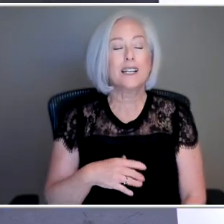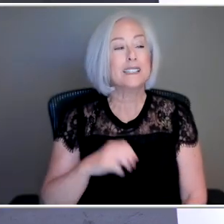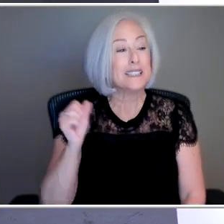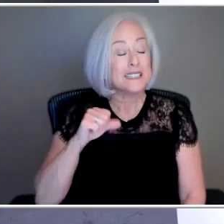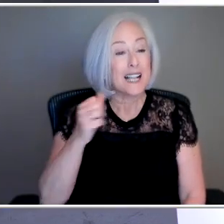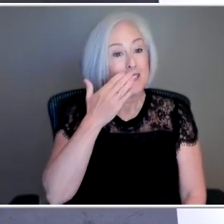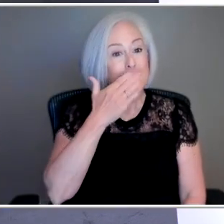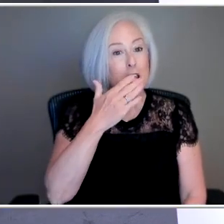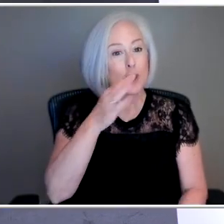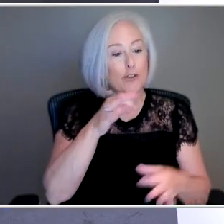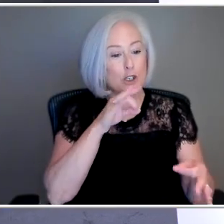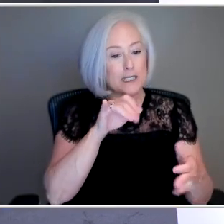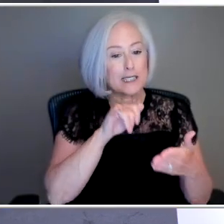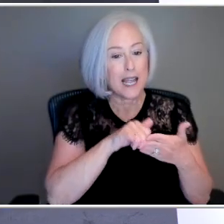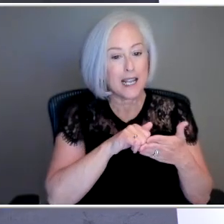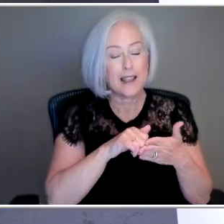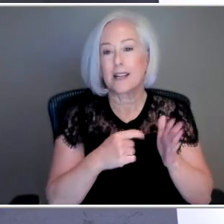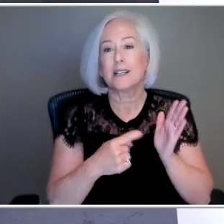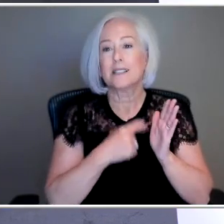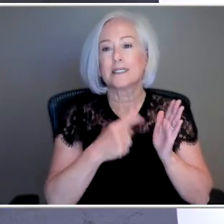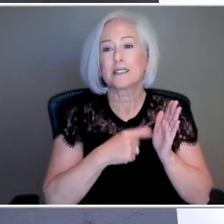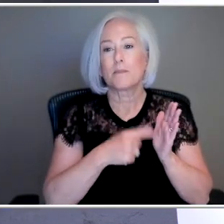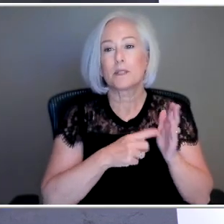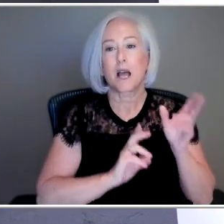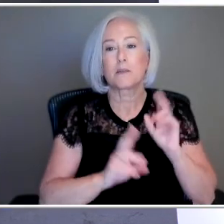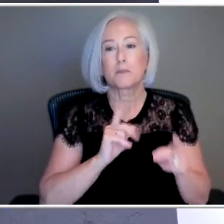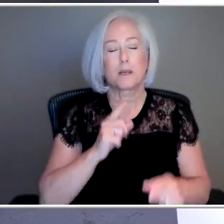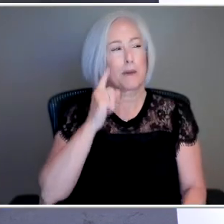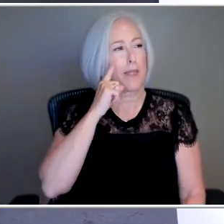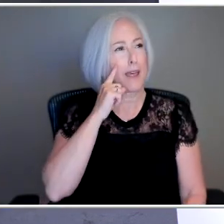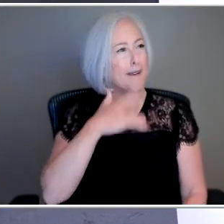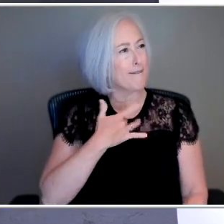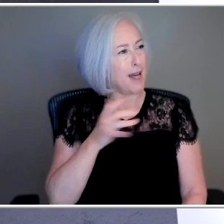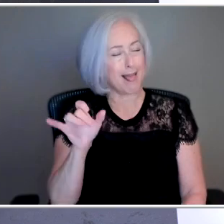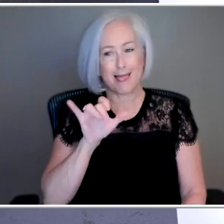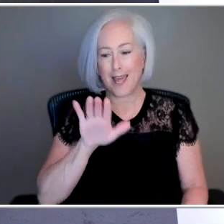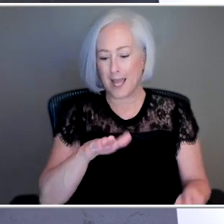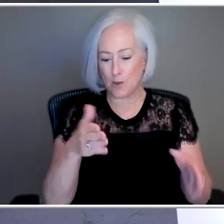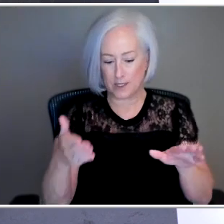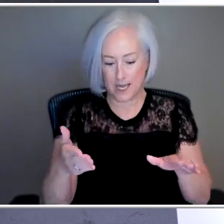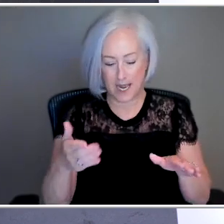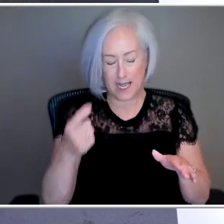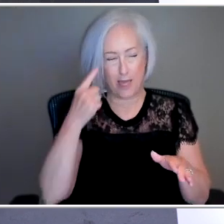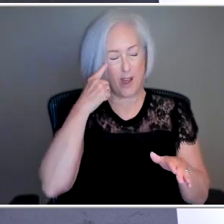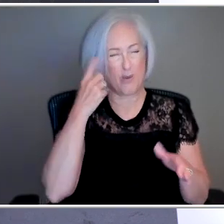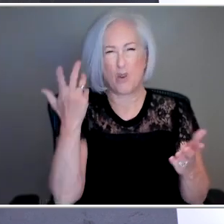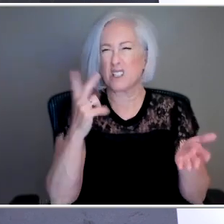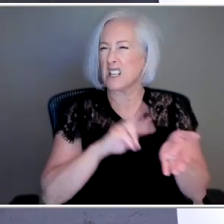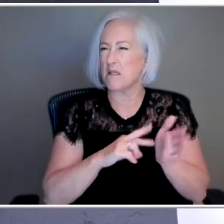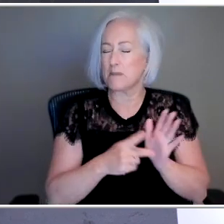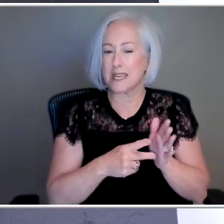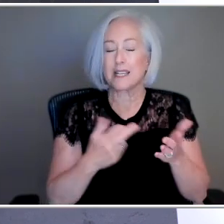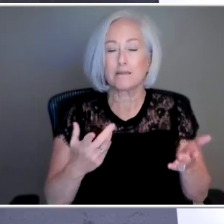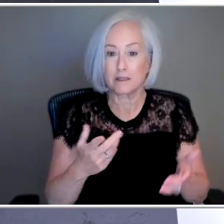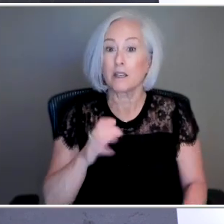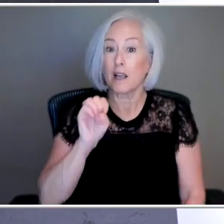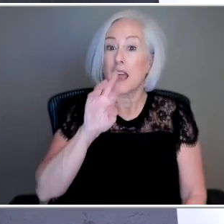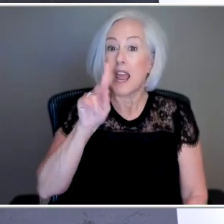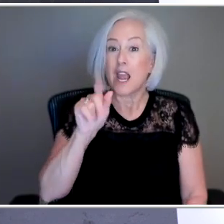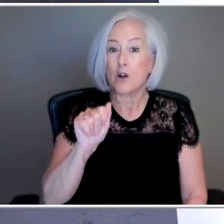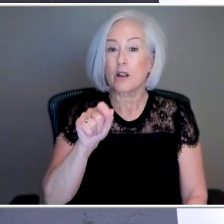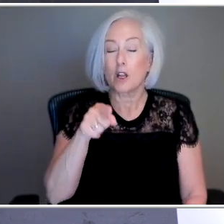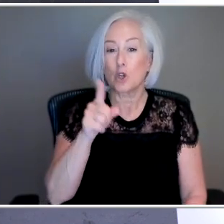that, because when people say I felt like I was dying, it's hard for anyone to really understand what that means. And Erica, I understand you had to go get Adrian